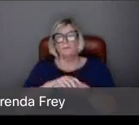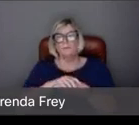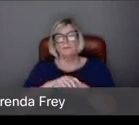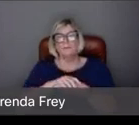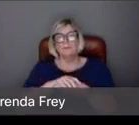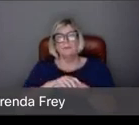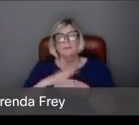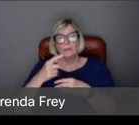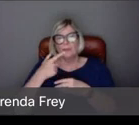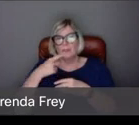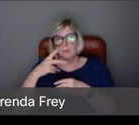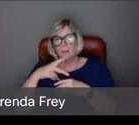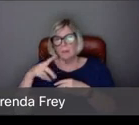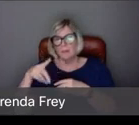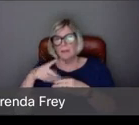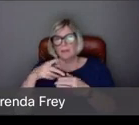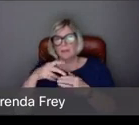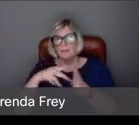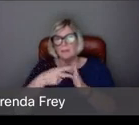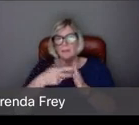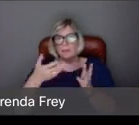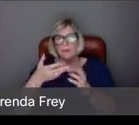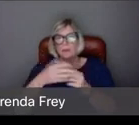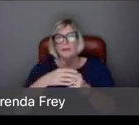And you said the PPP stands for what again? I'm sorry.